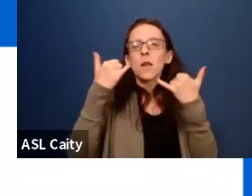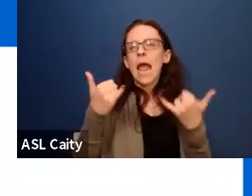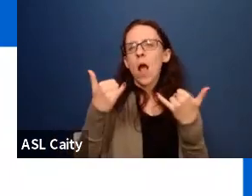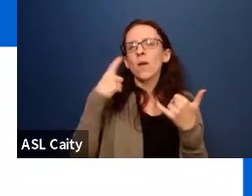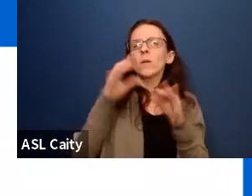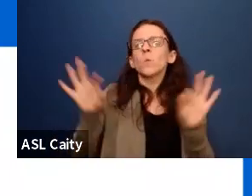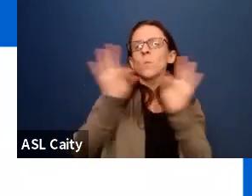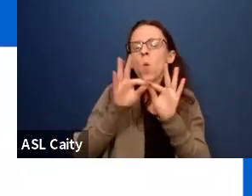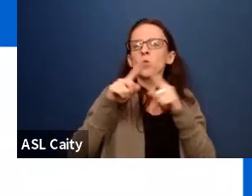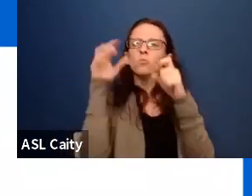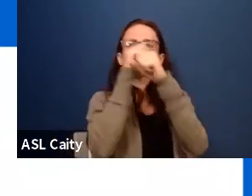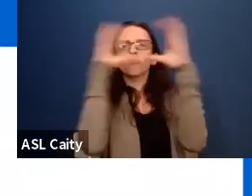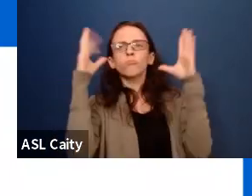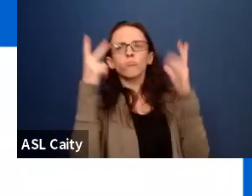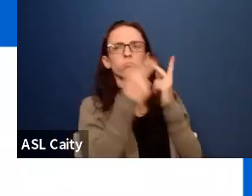map